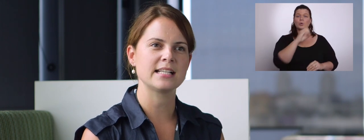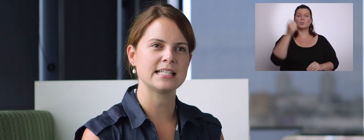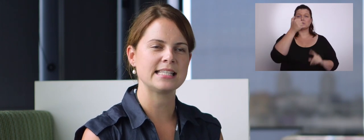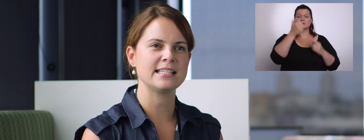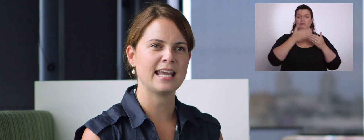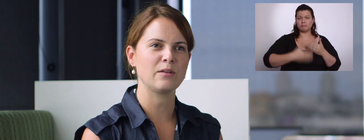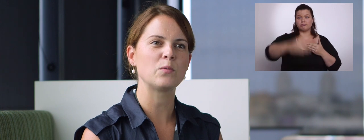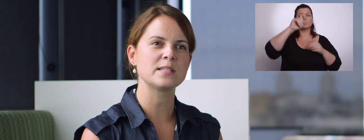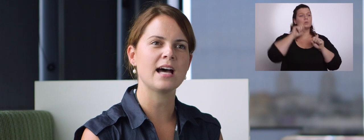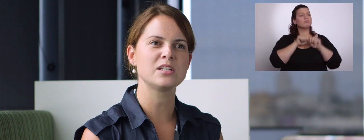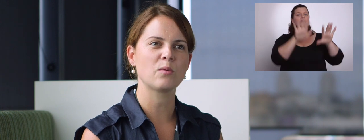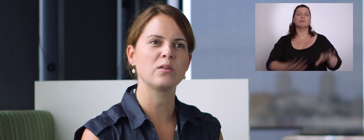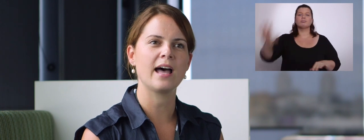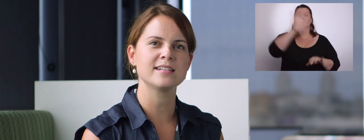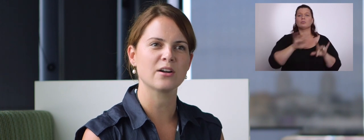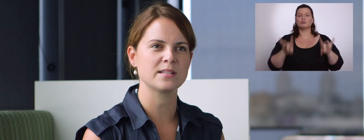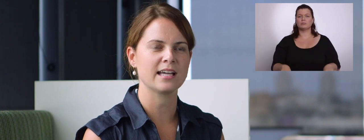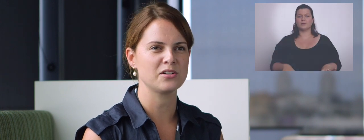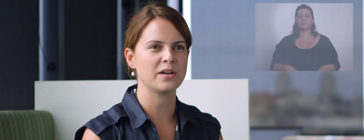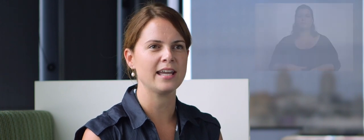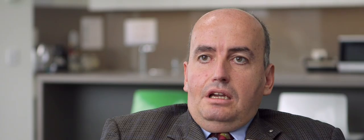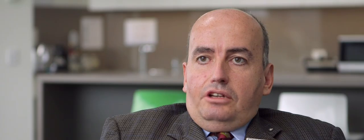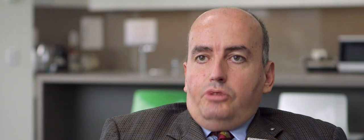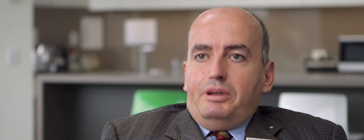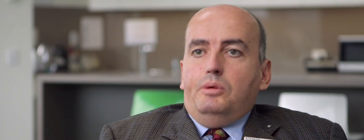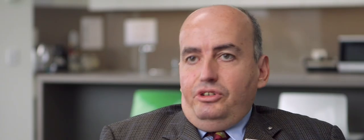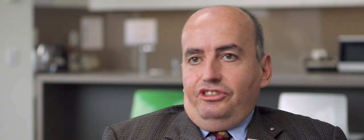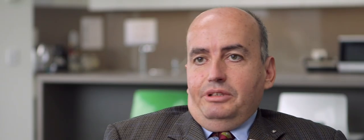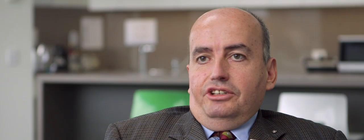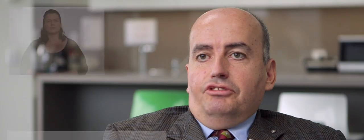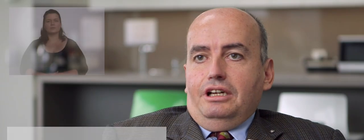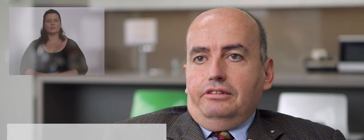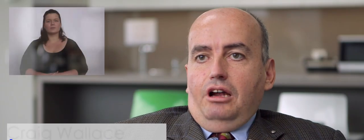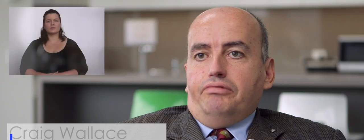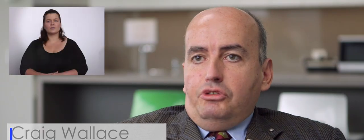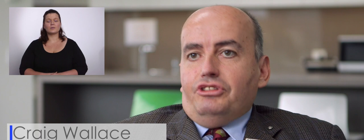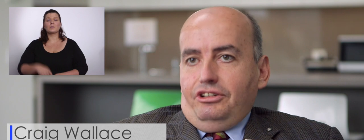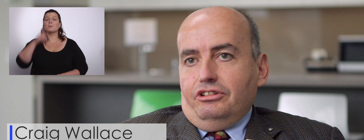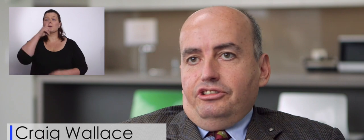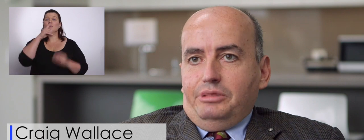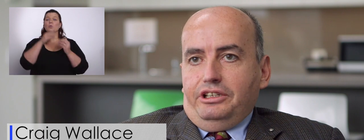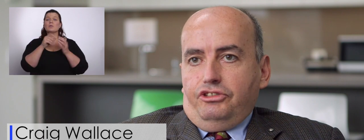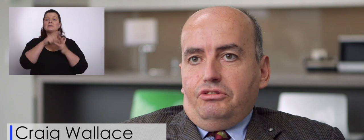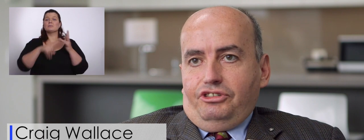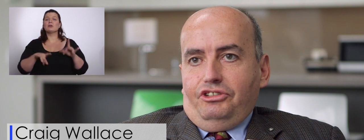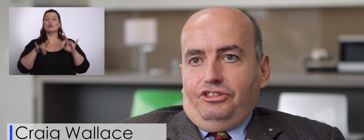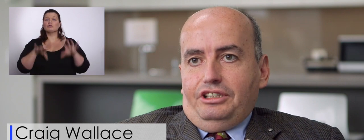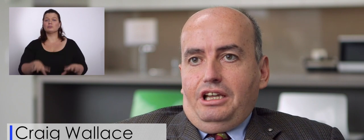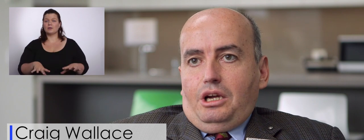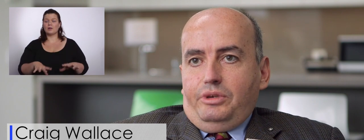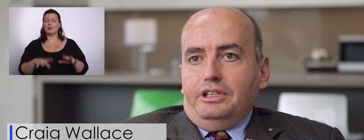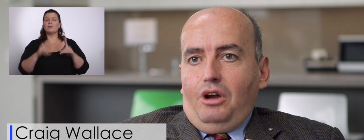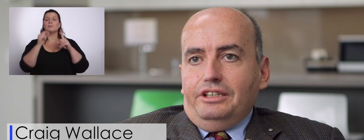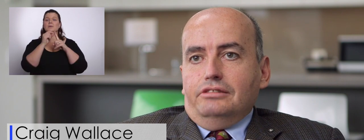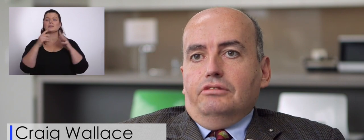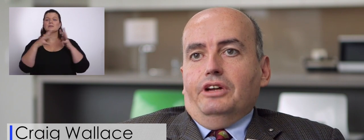July 2016 we'll start to roll out across the country. Craig. People with Disability Australia approached the National Disability Insurance Agency